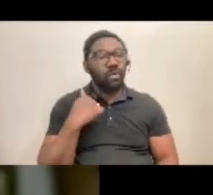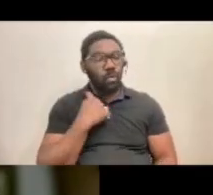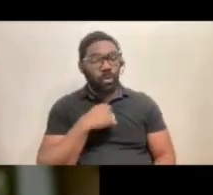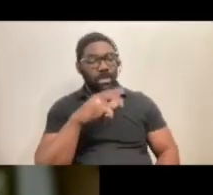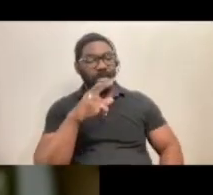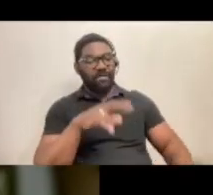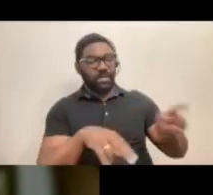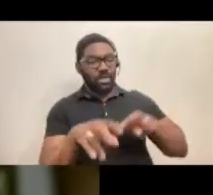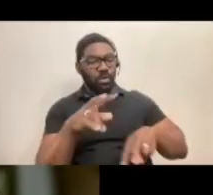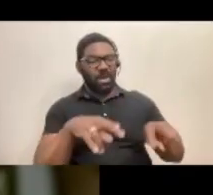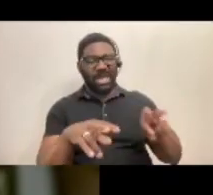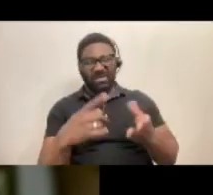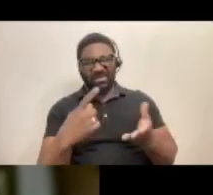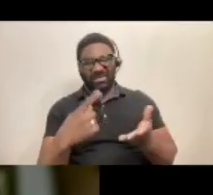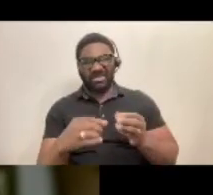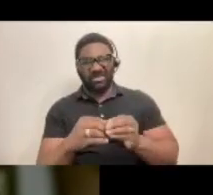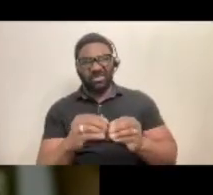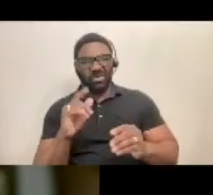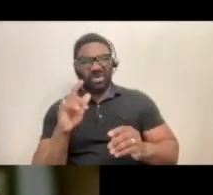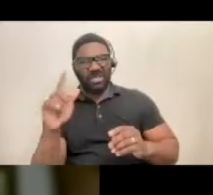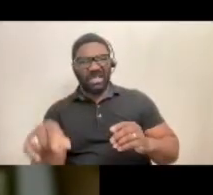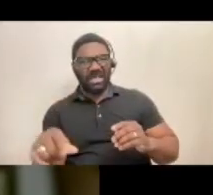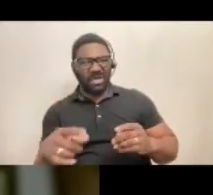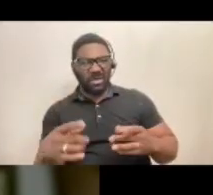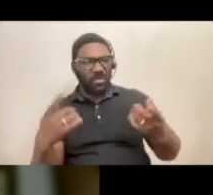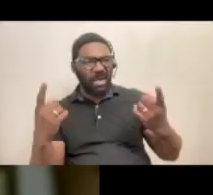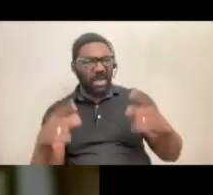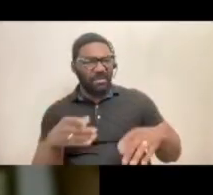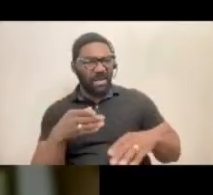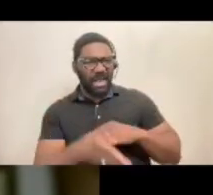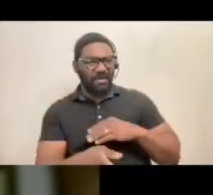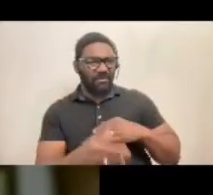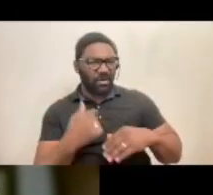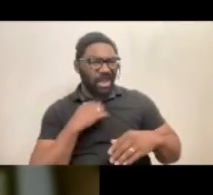evaluating, and we'll talk more about the things that happened after